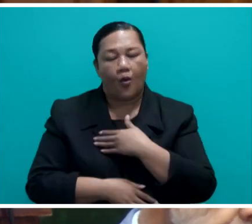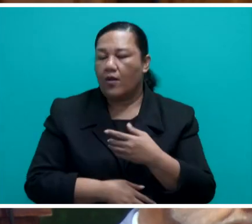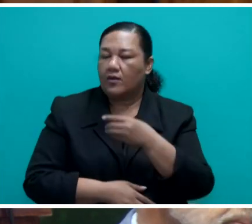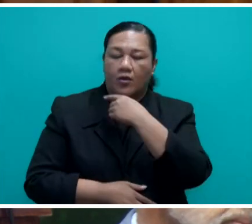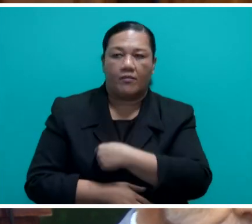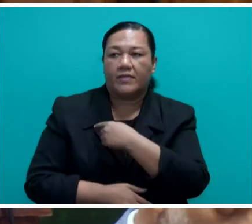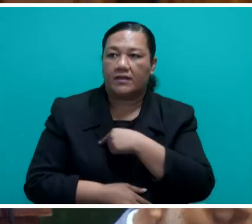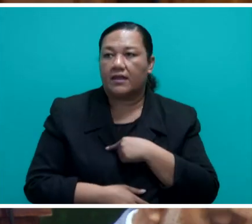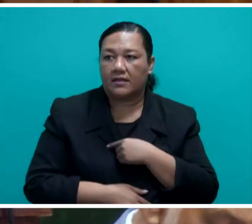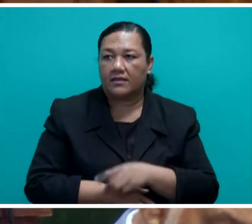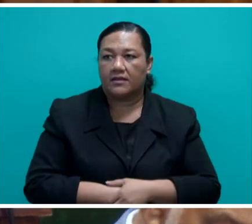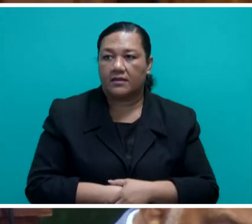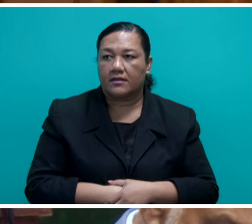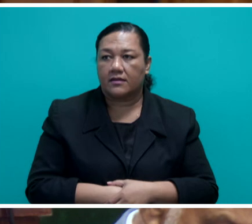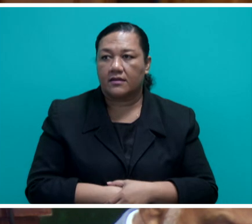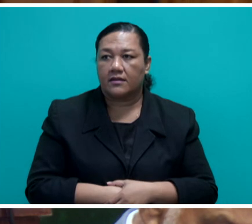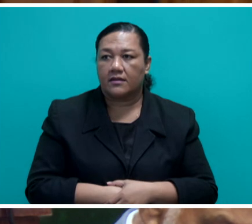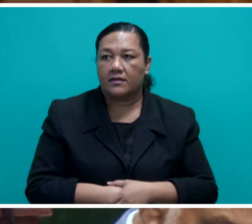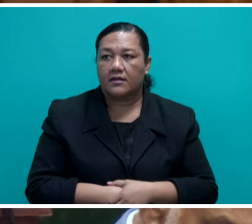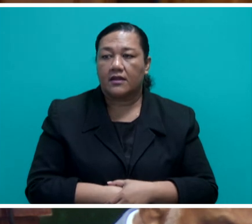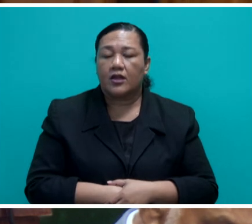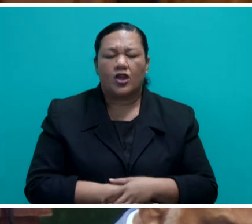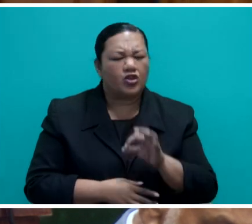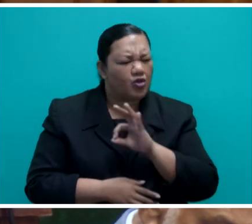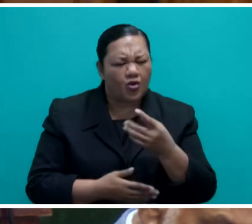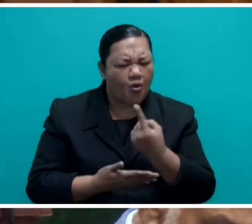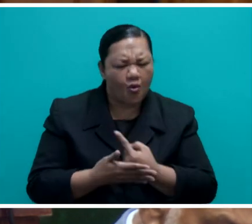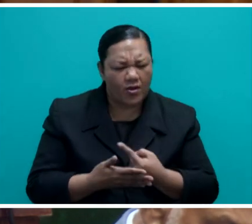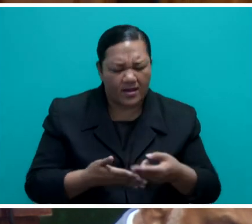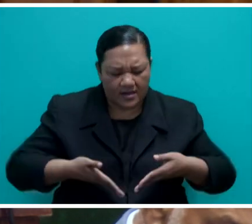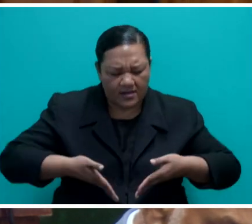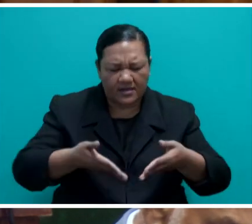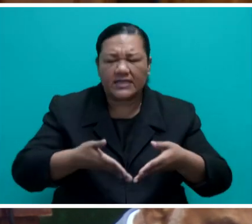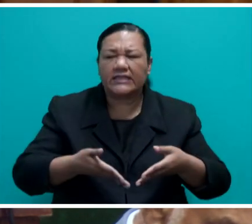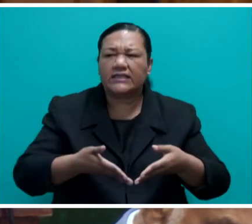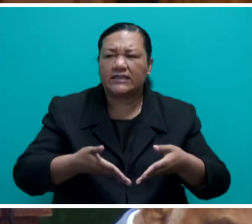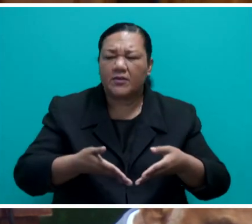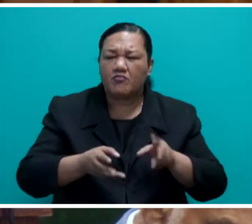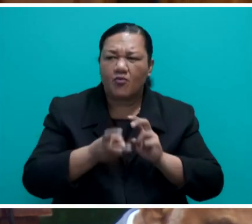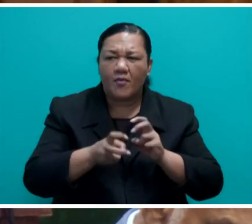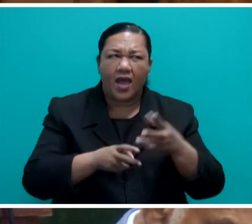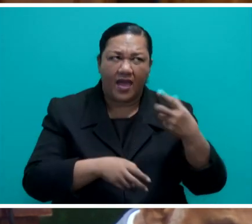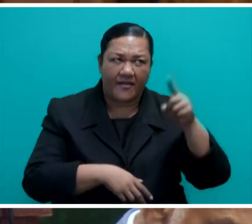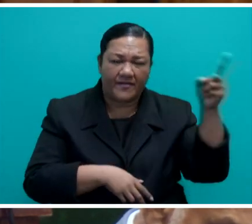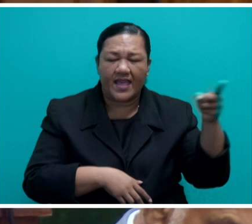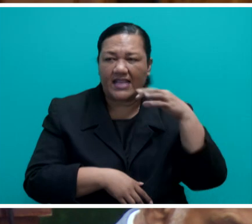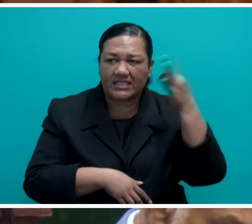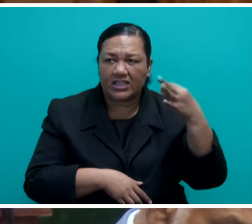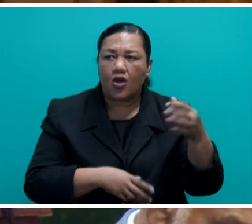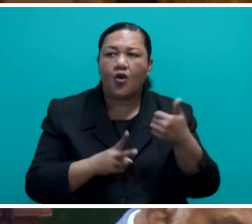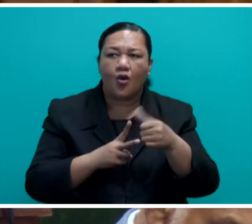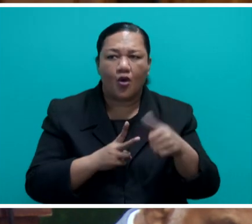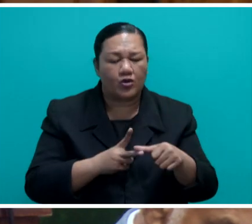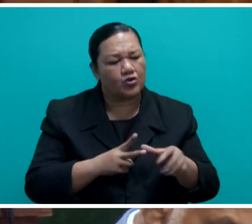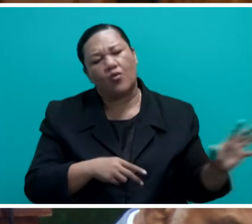to tackling not just the drainage problems in the Singatoka Valley, but also to address farmland drainage issues across